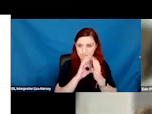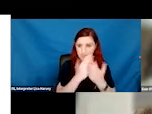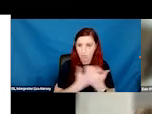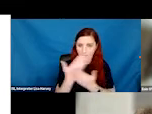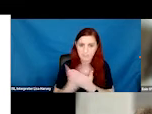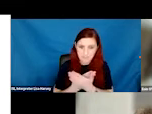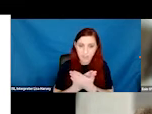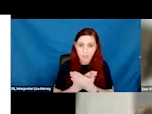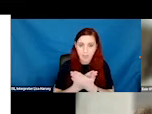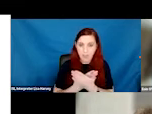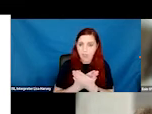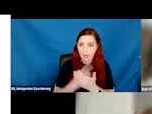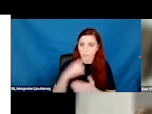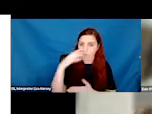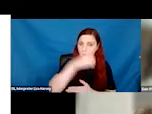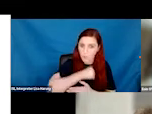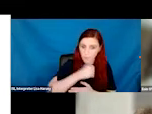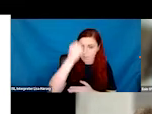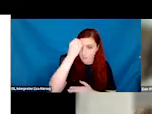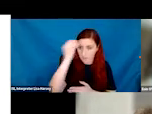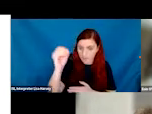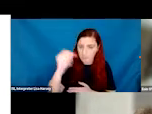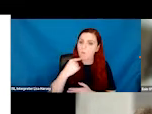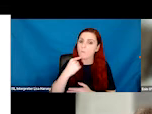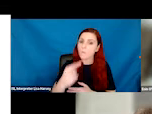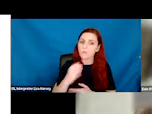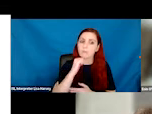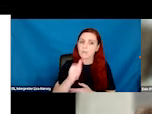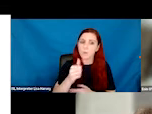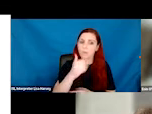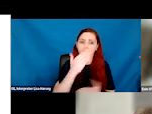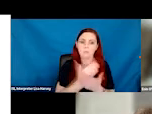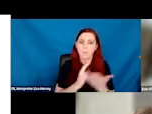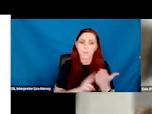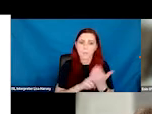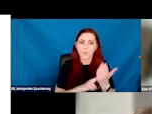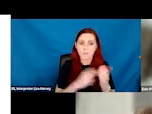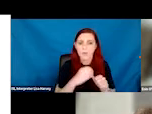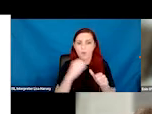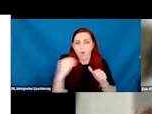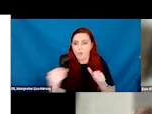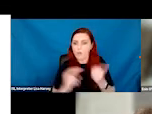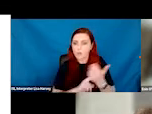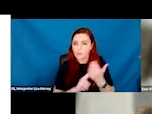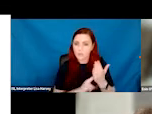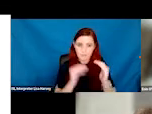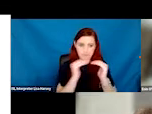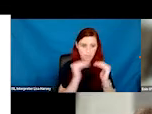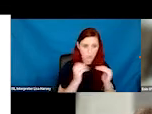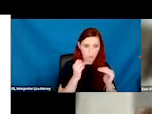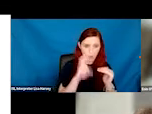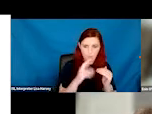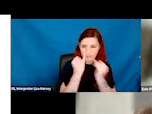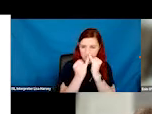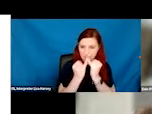prima facie compliance, but they don't prohibit the use of any other suitable standard or specification for